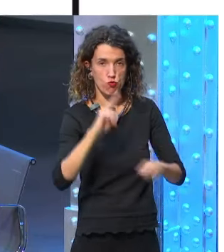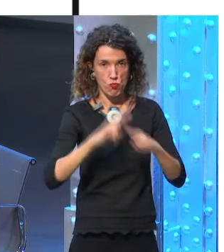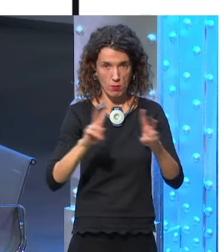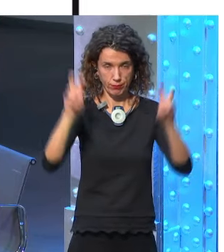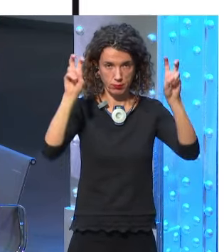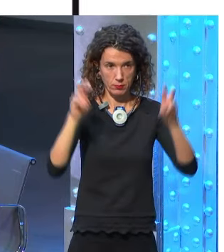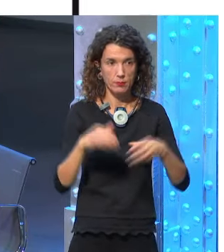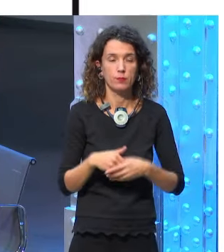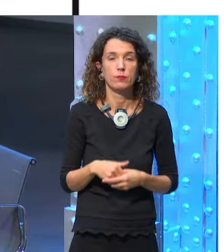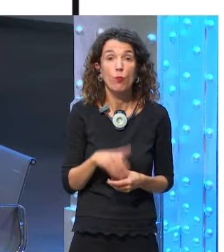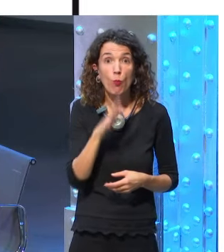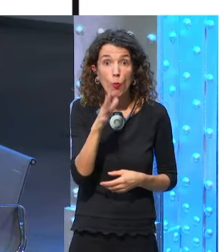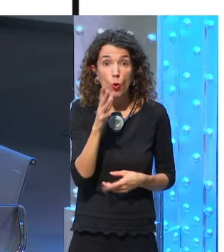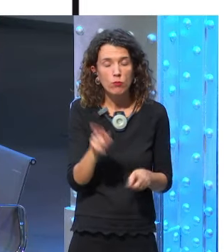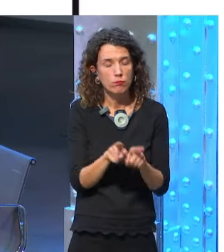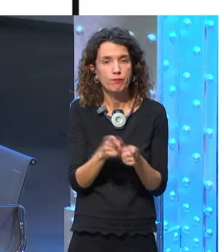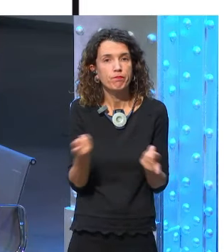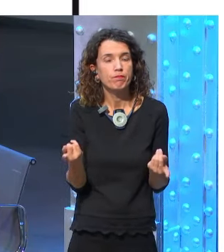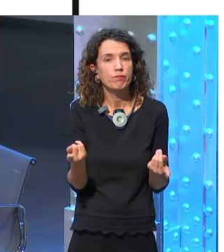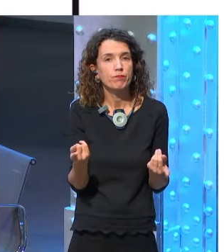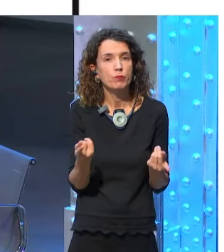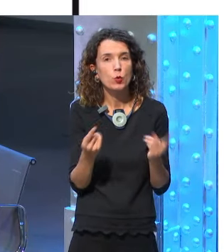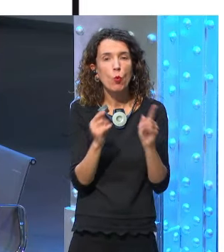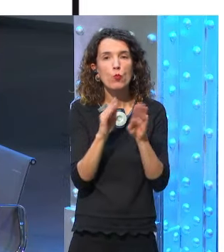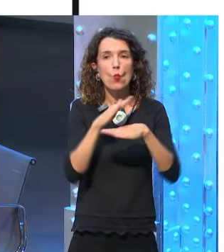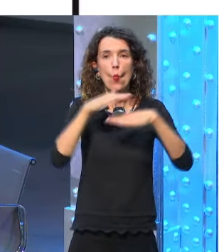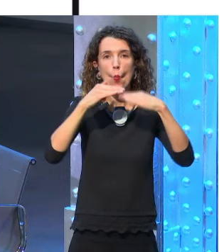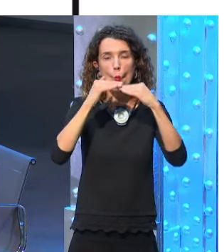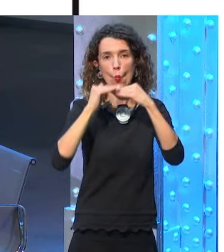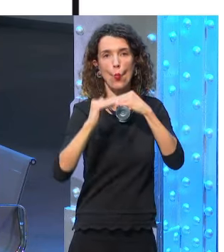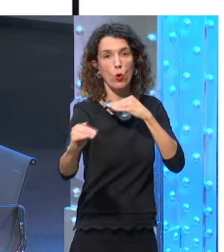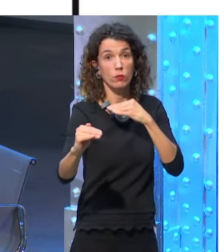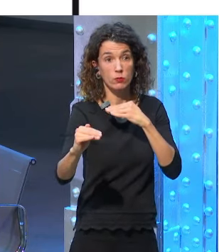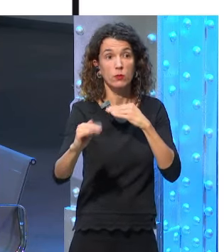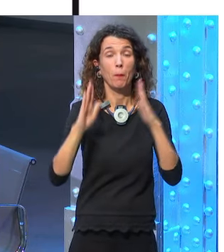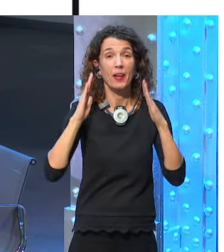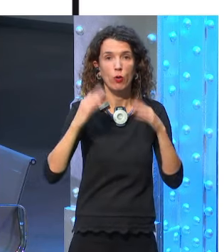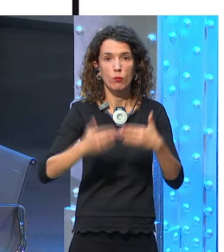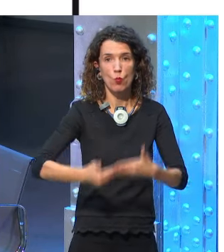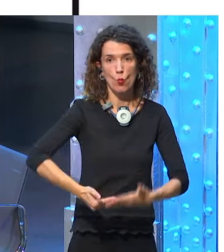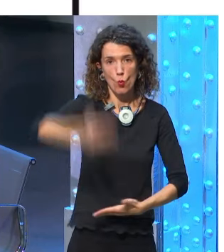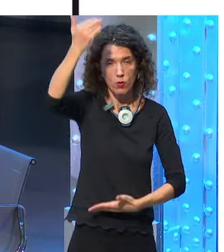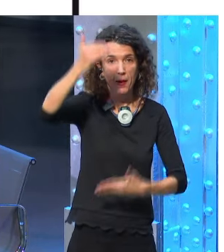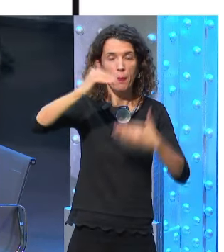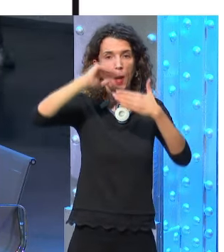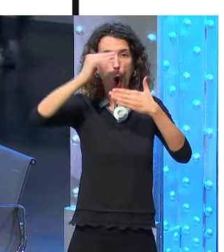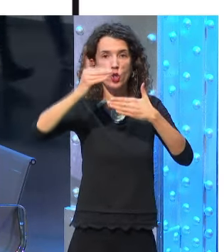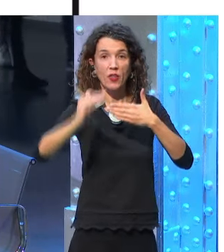was relatively flat, the wall started to oscillate, and wherever the wall was